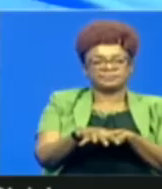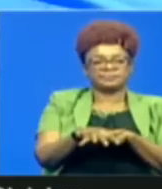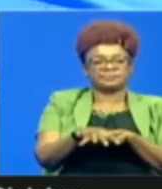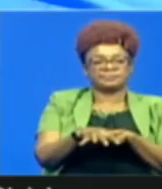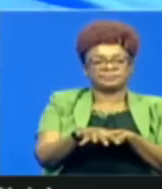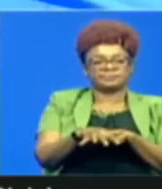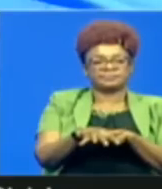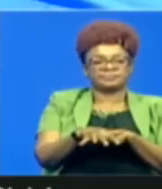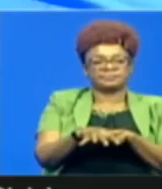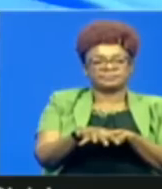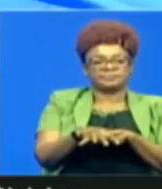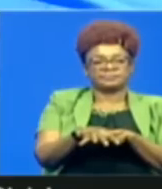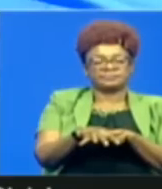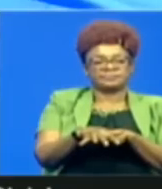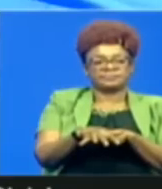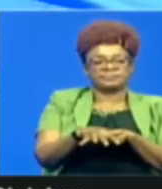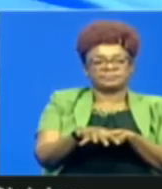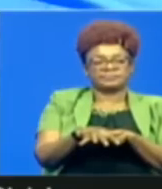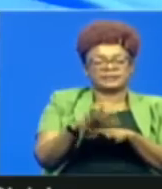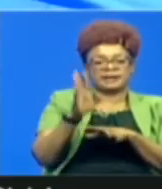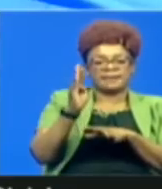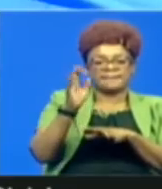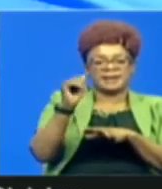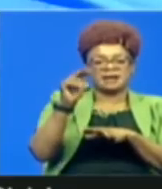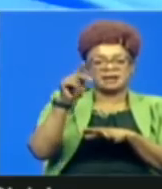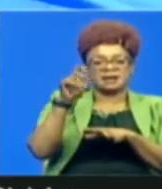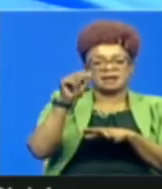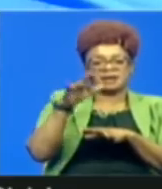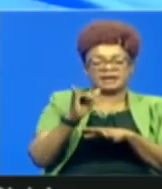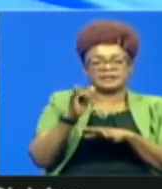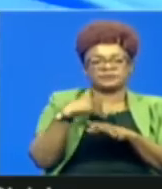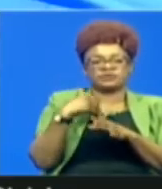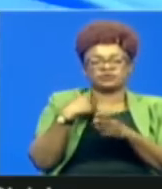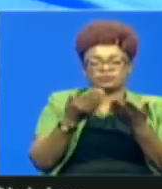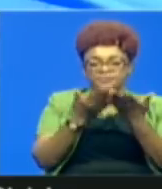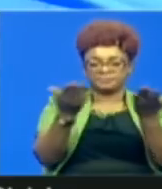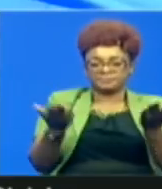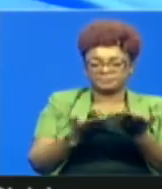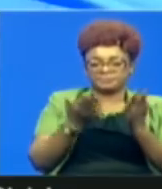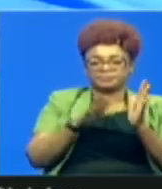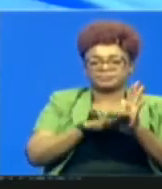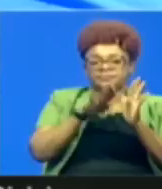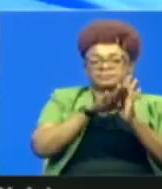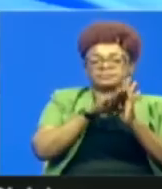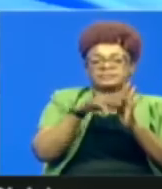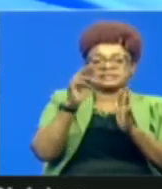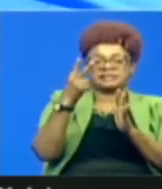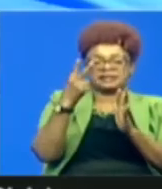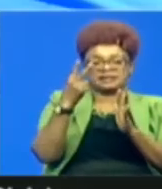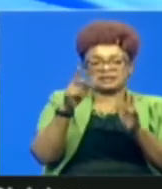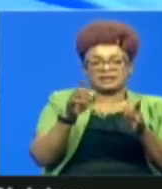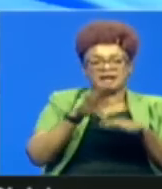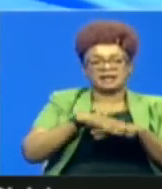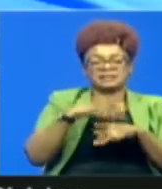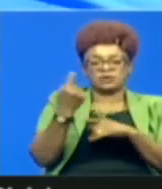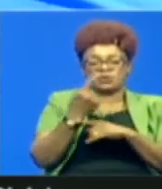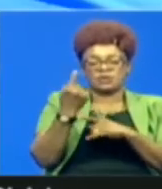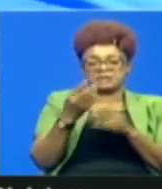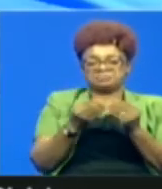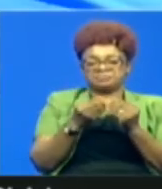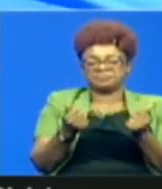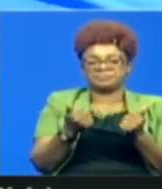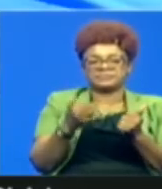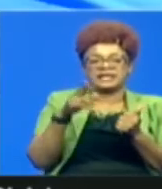Still on matters local, Bandari FC showed their dominance to return to second place on the standings as the only unbeaten records